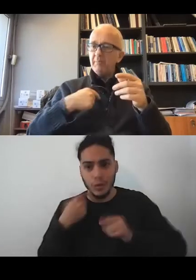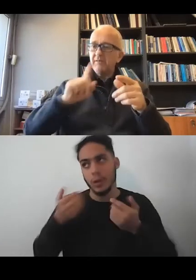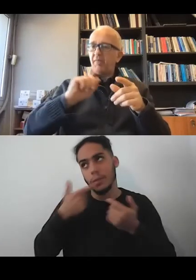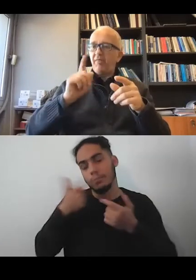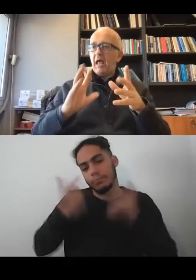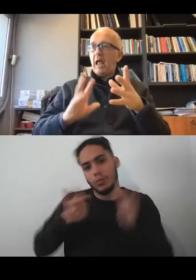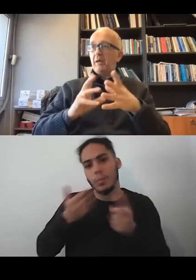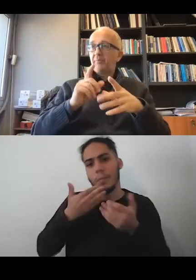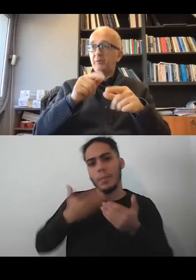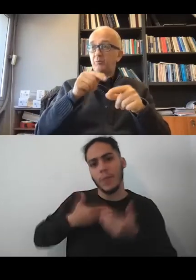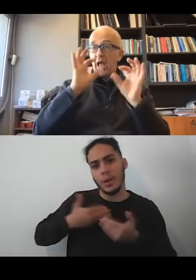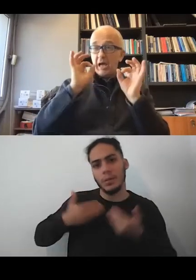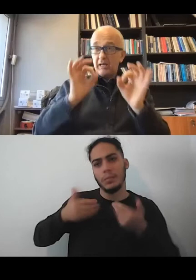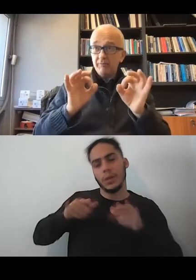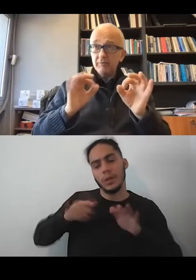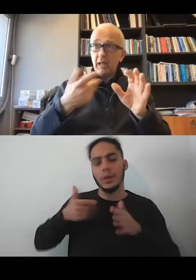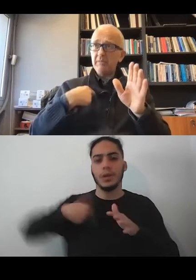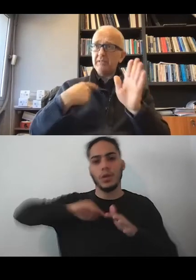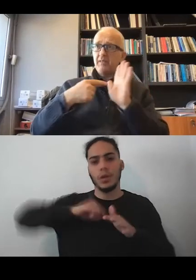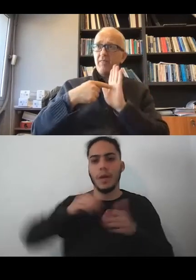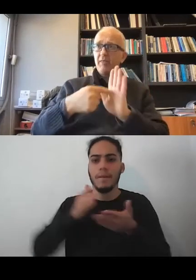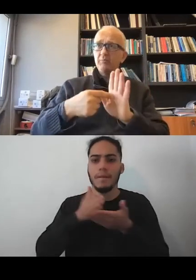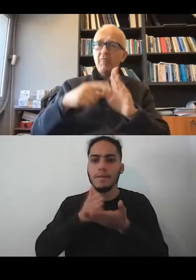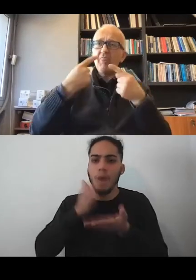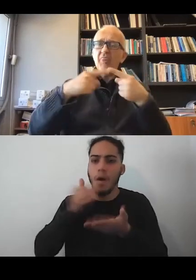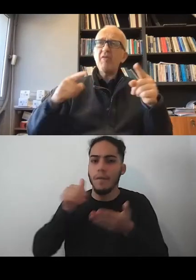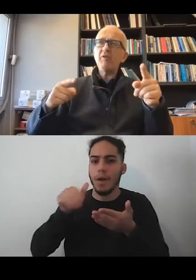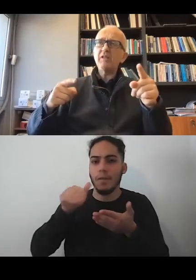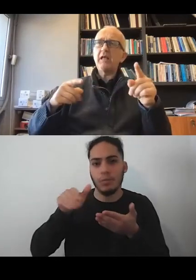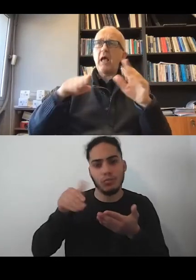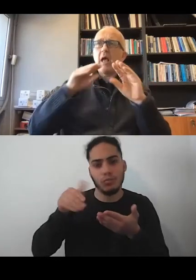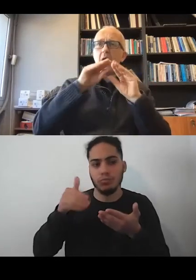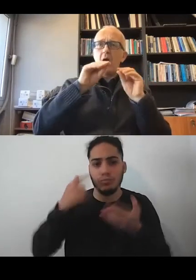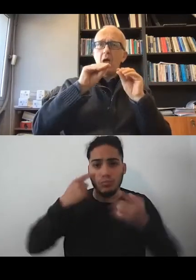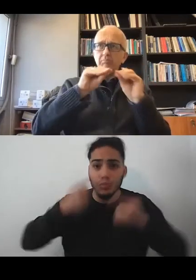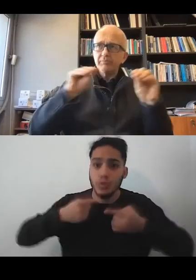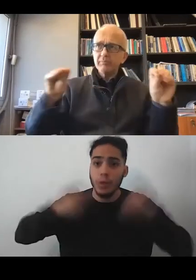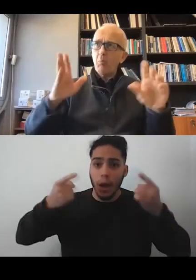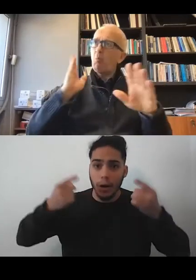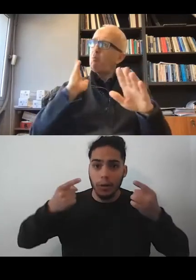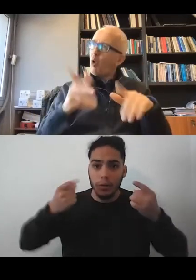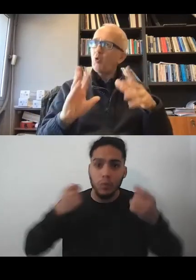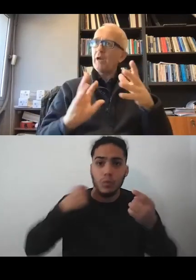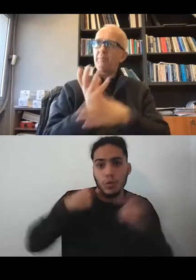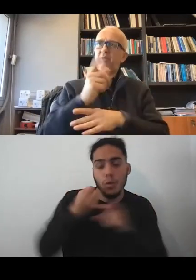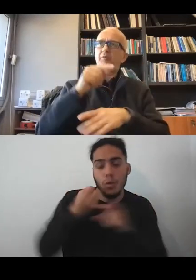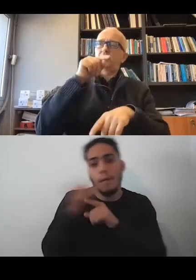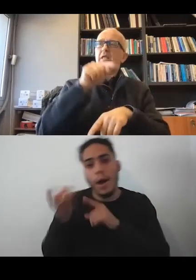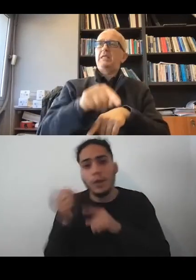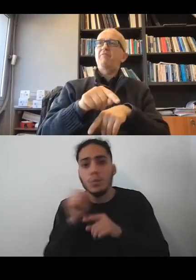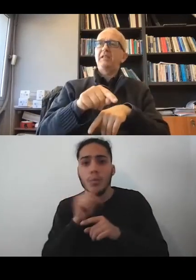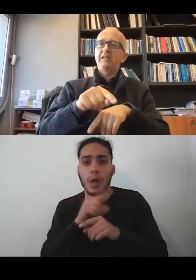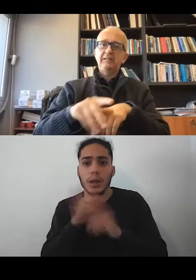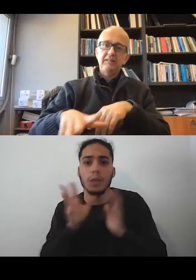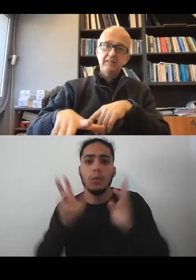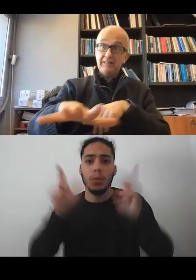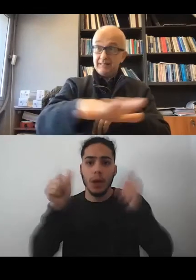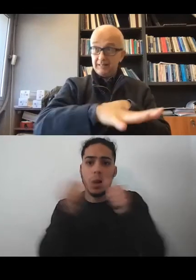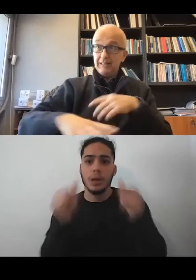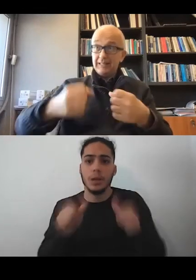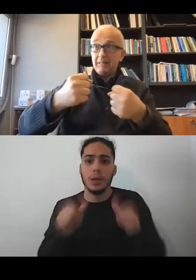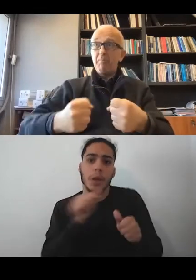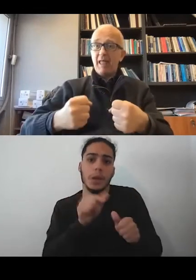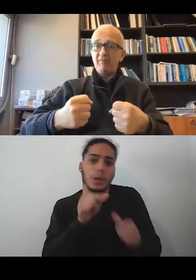just demonstrate that different courses can be developed for this in this system.